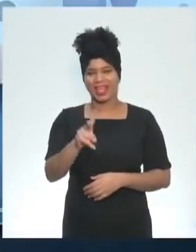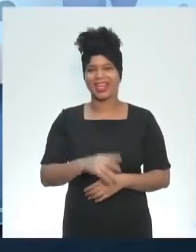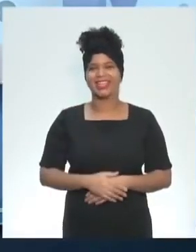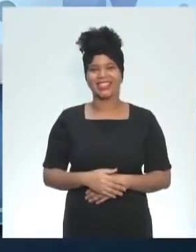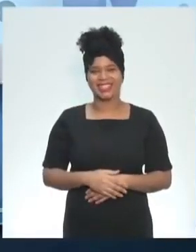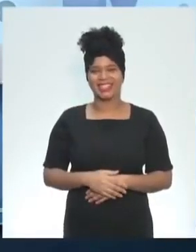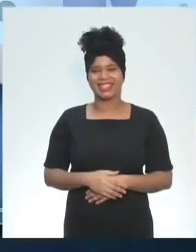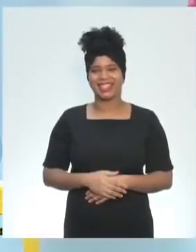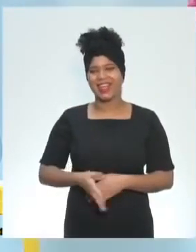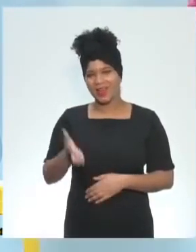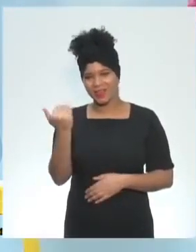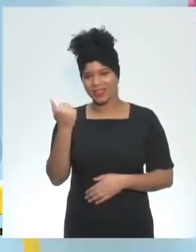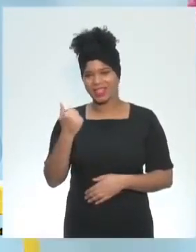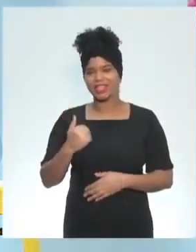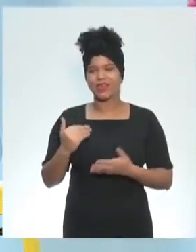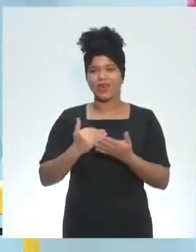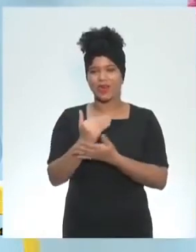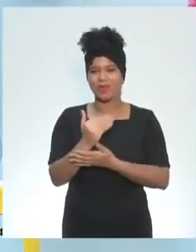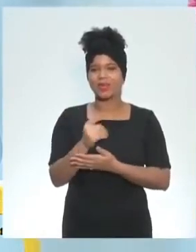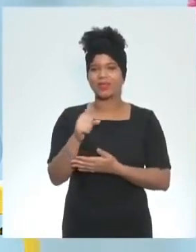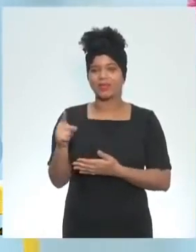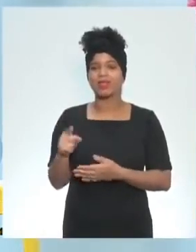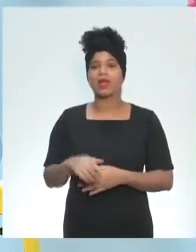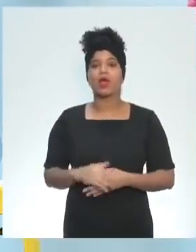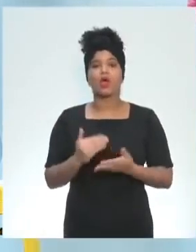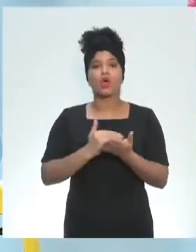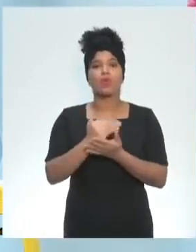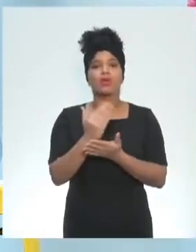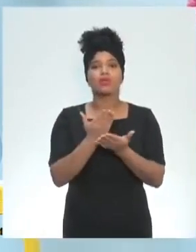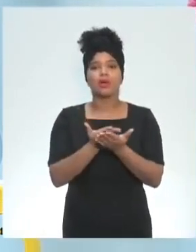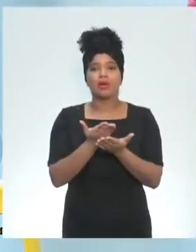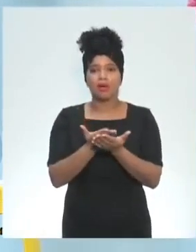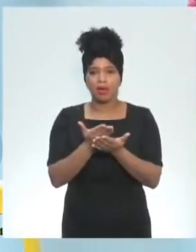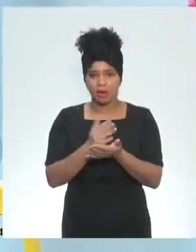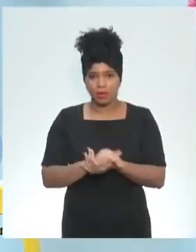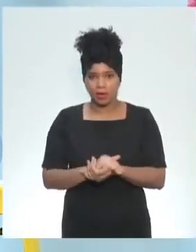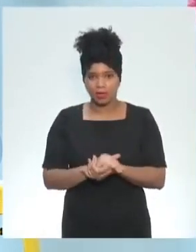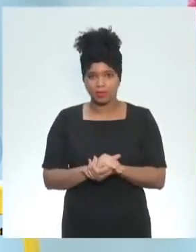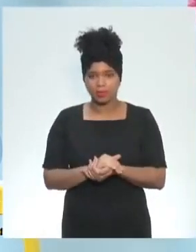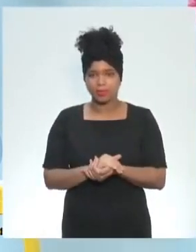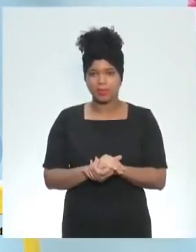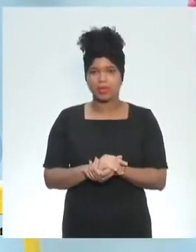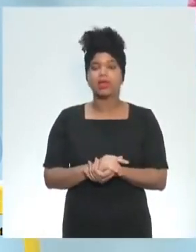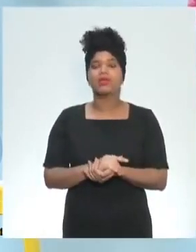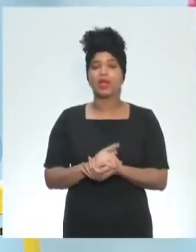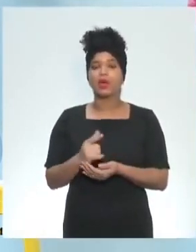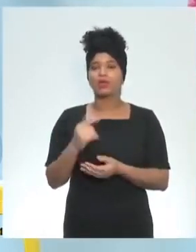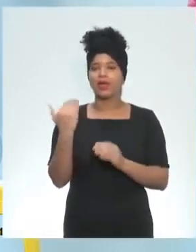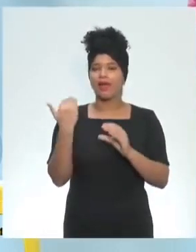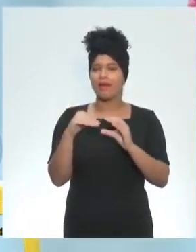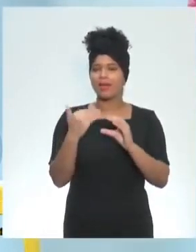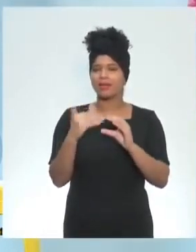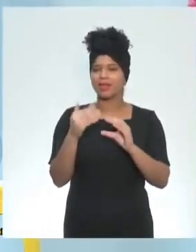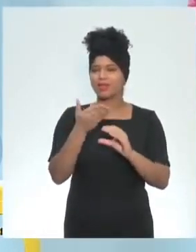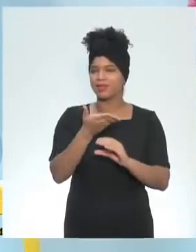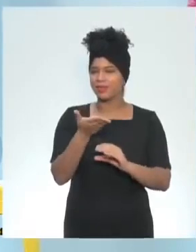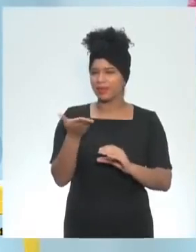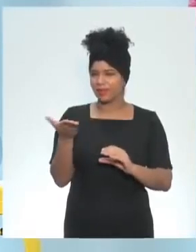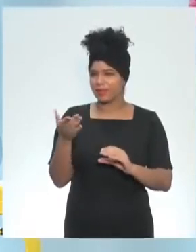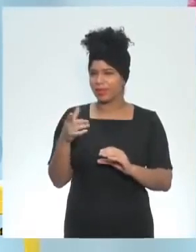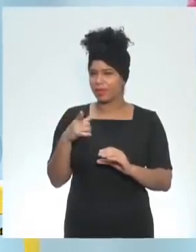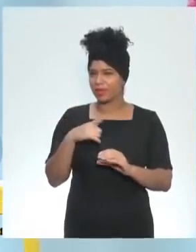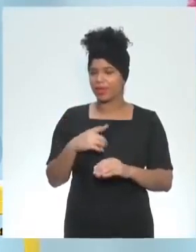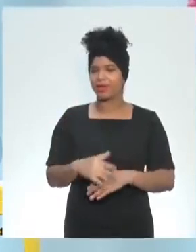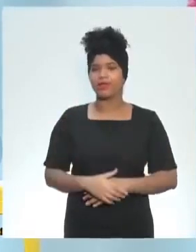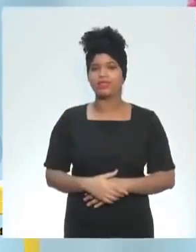less Taken part In The Question is how we don't let estar da classe with a little Sweet um recadinho aí para vocês